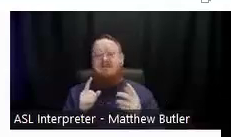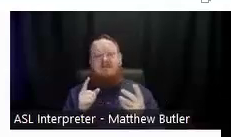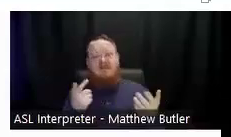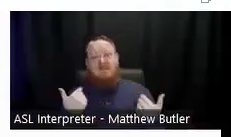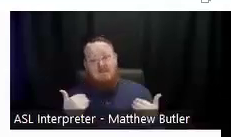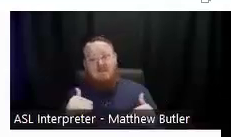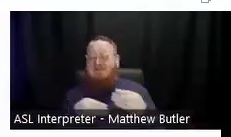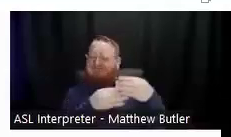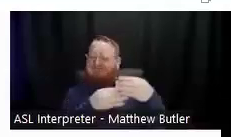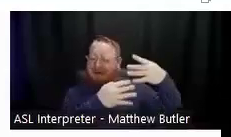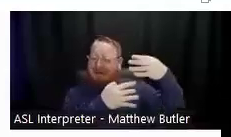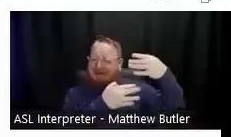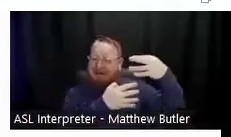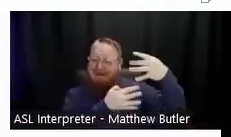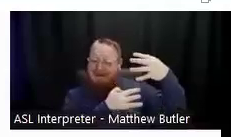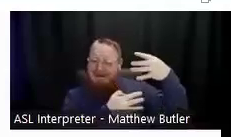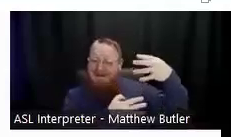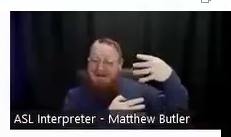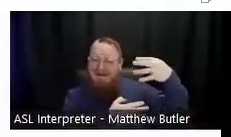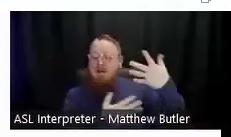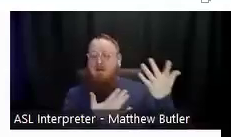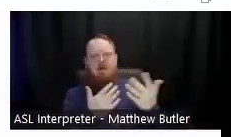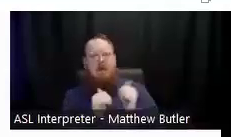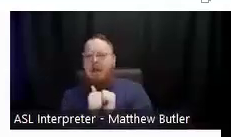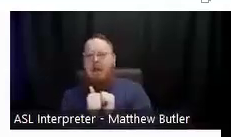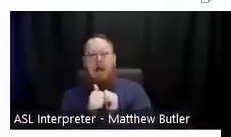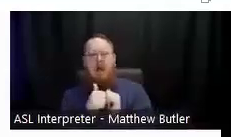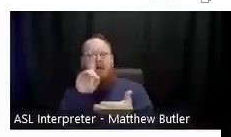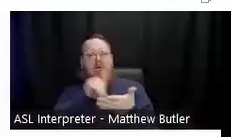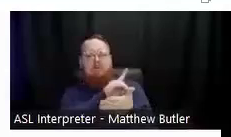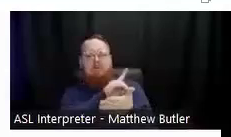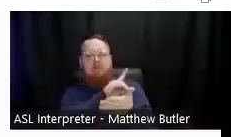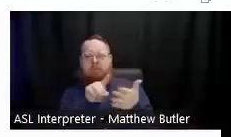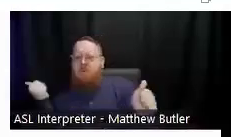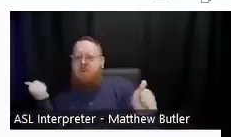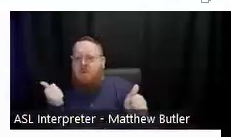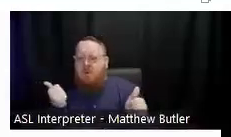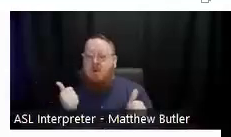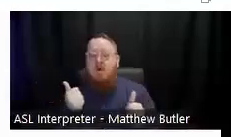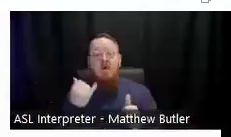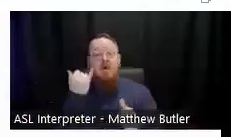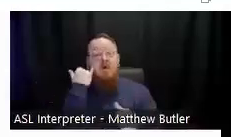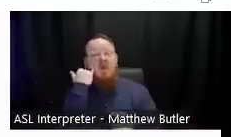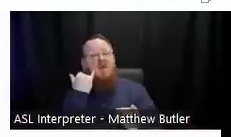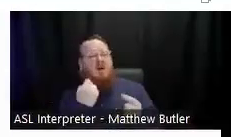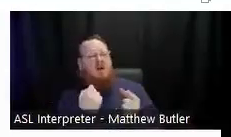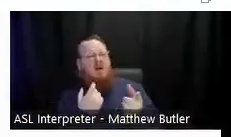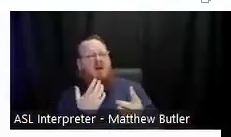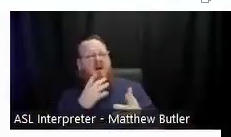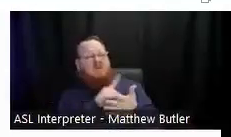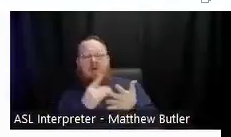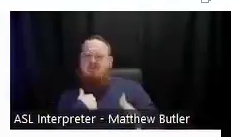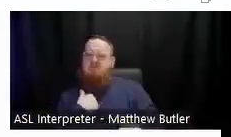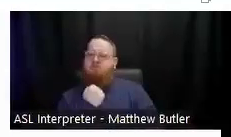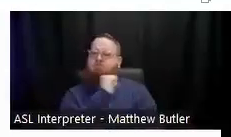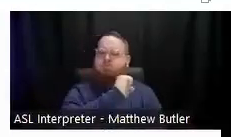goes on and on and on. How to avoid discrimination, how to push back when you need to. We also had budgeting, opening a